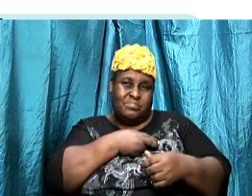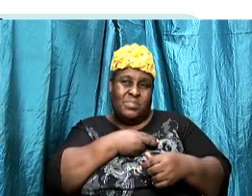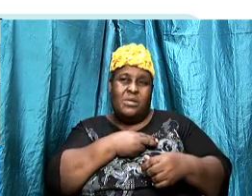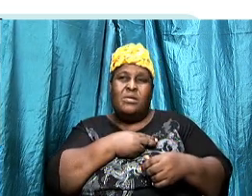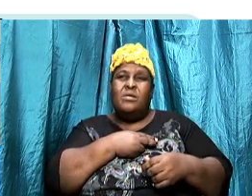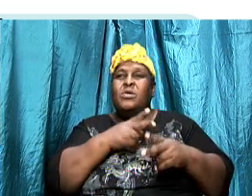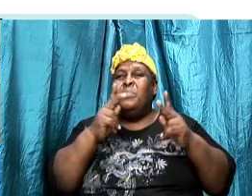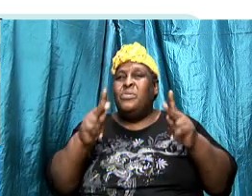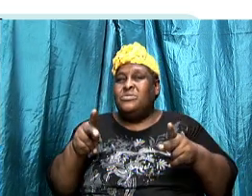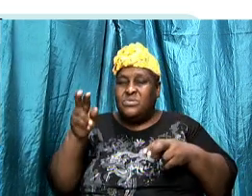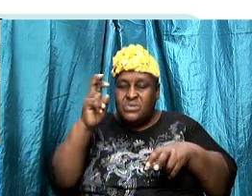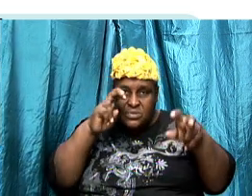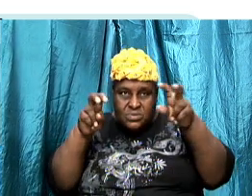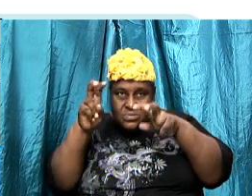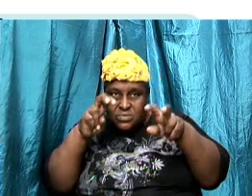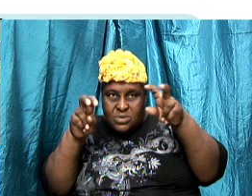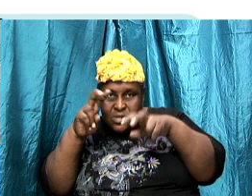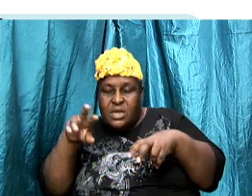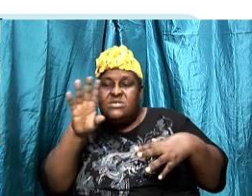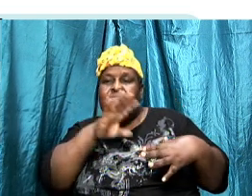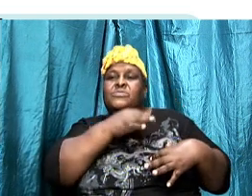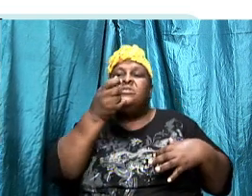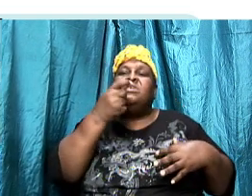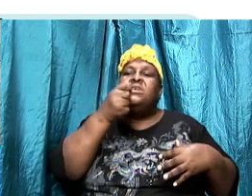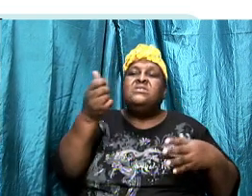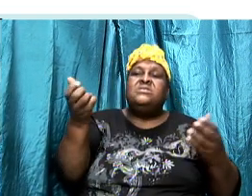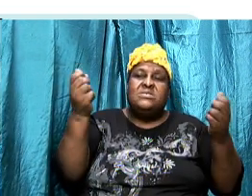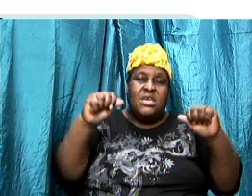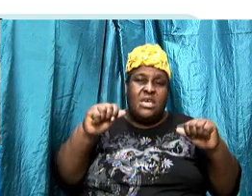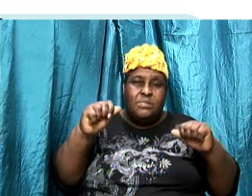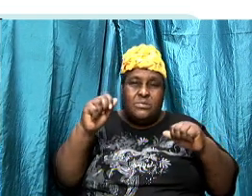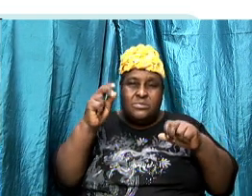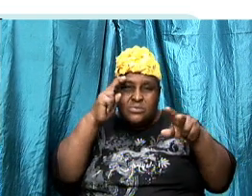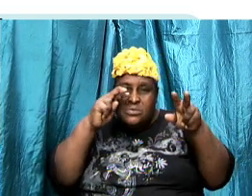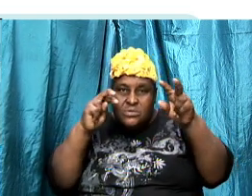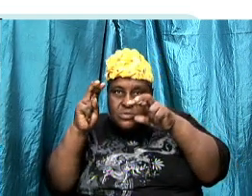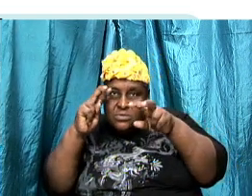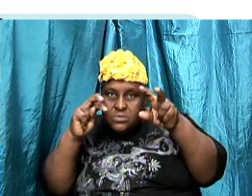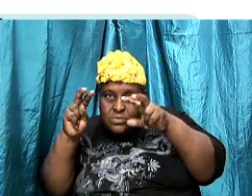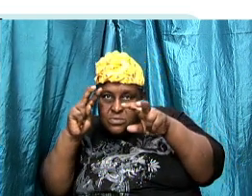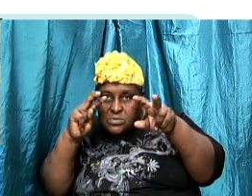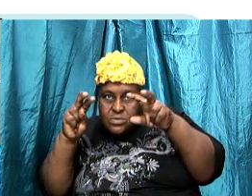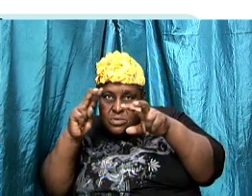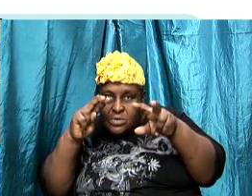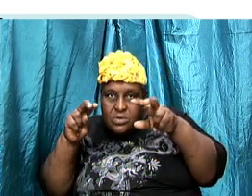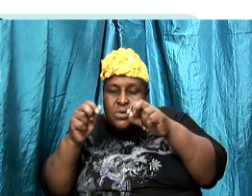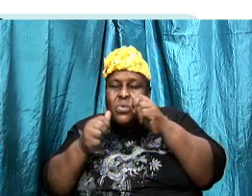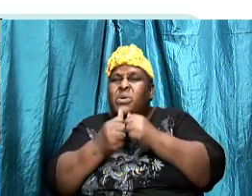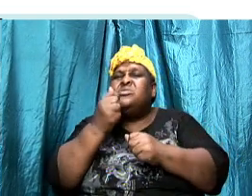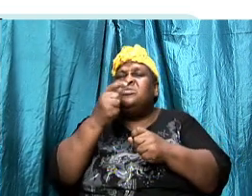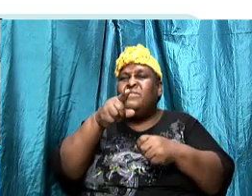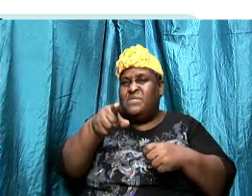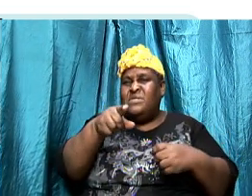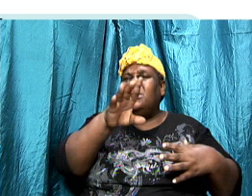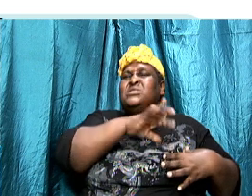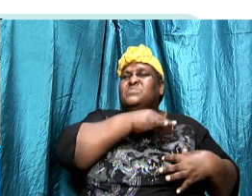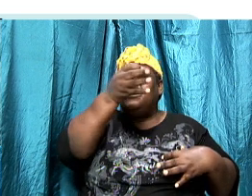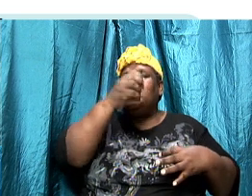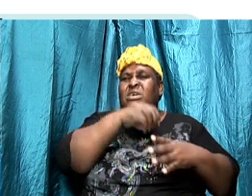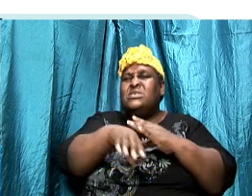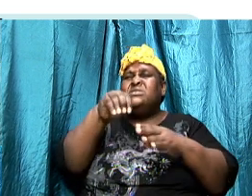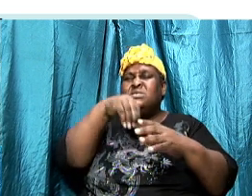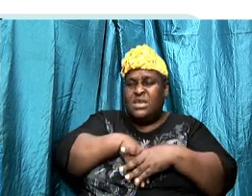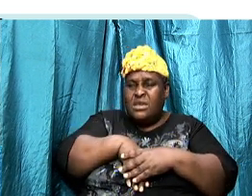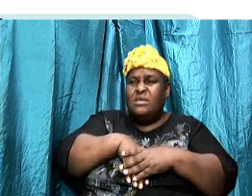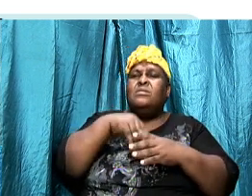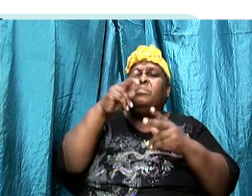the person with discernment of spirit is able to discern which of these spirits is influencing that person.